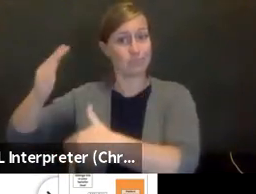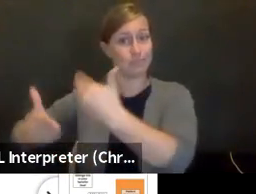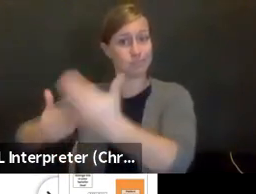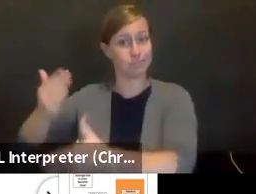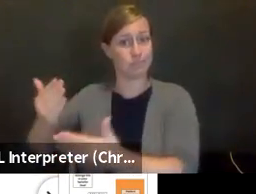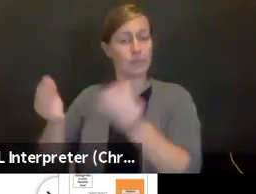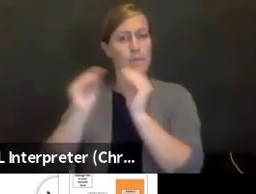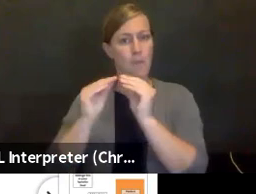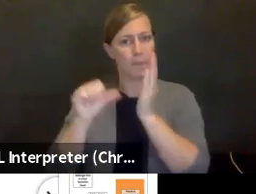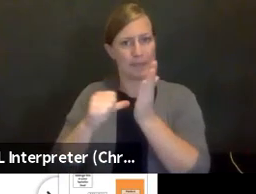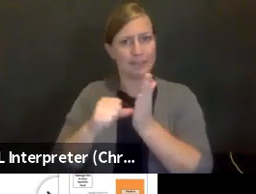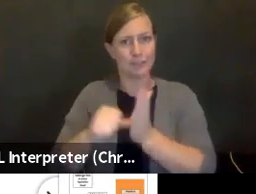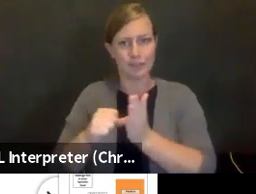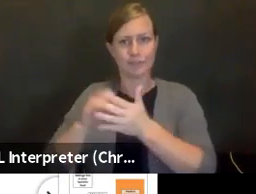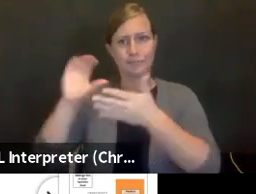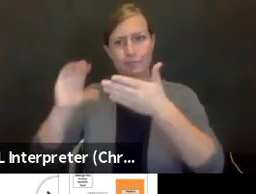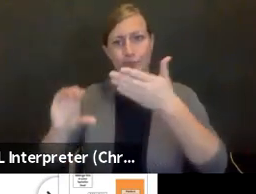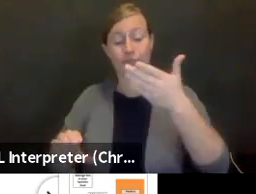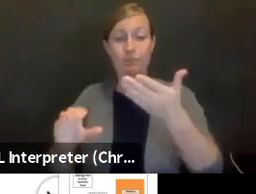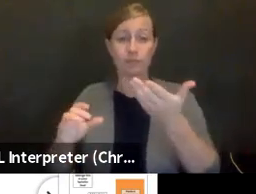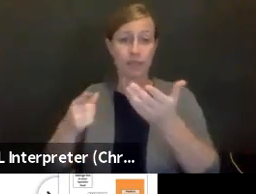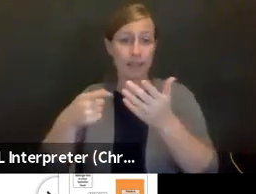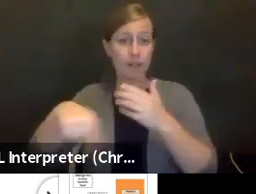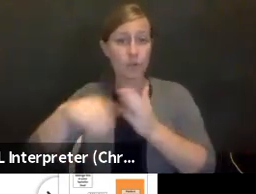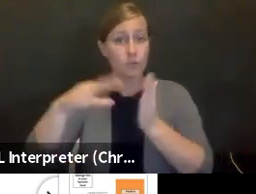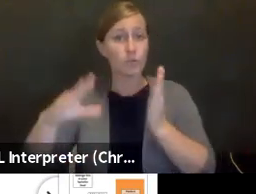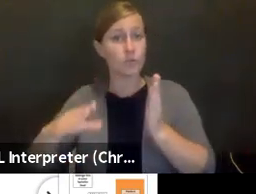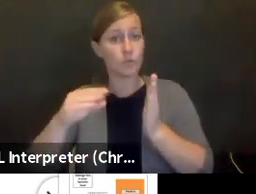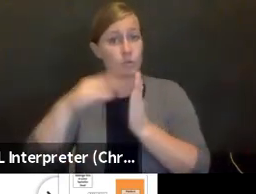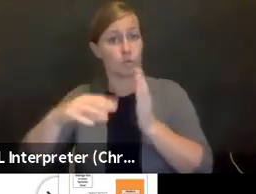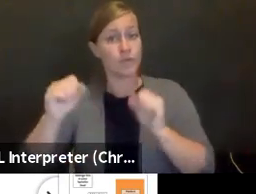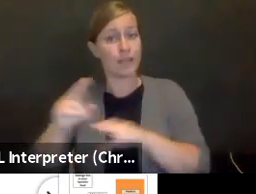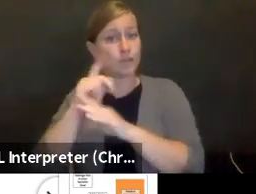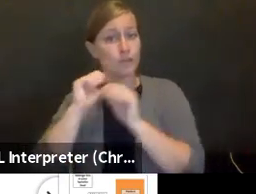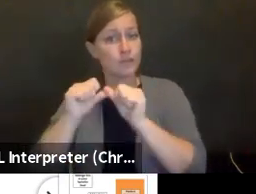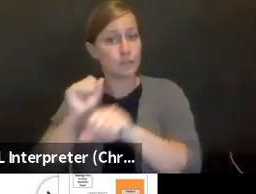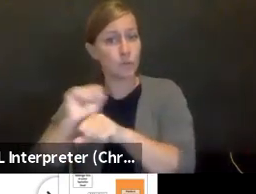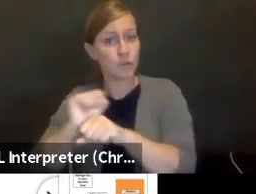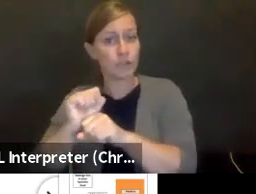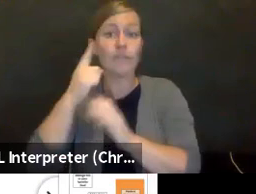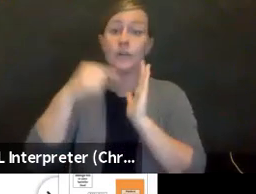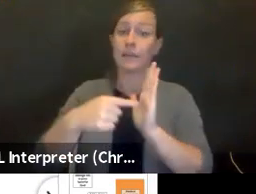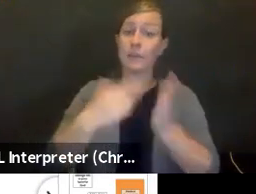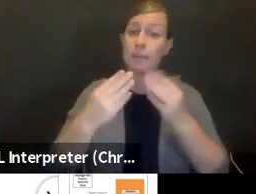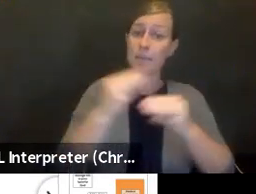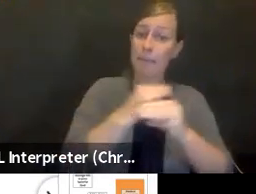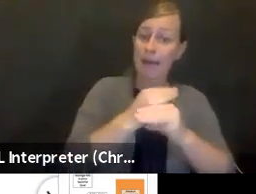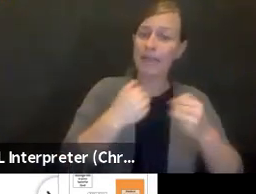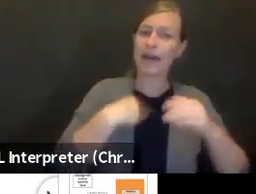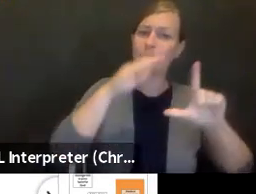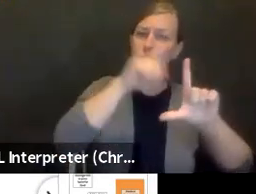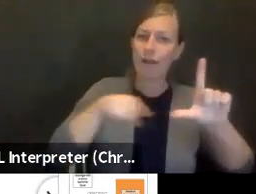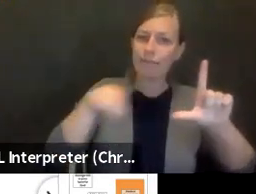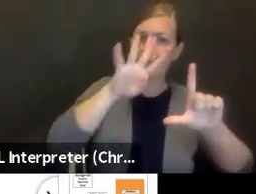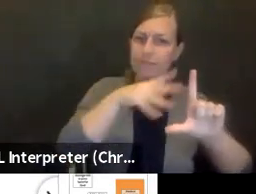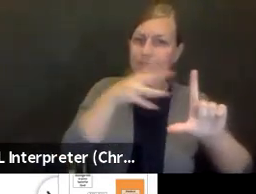working. For mathematics, for example, I know teachers add pages with maybe graphs, or in science, you could give